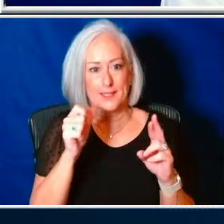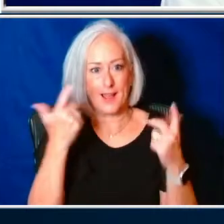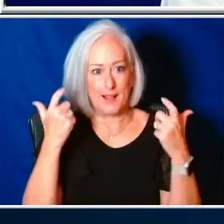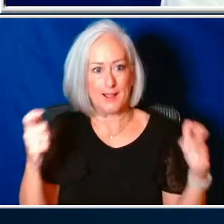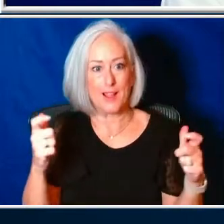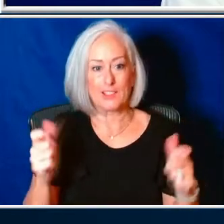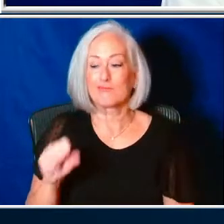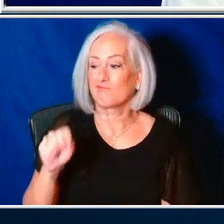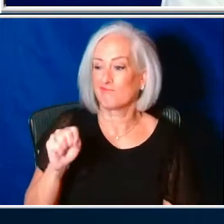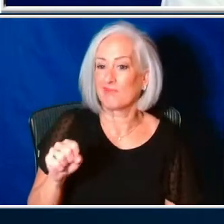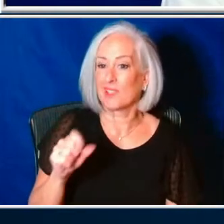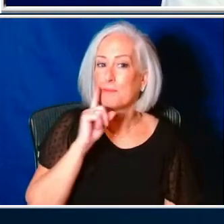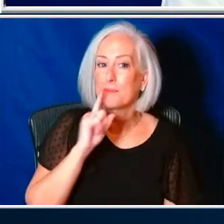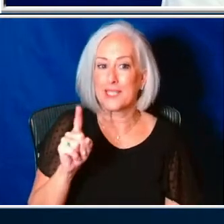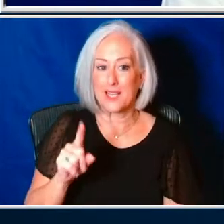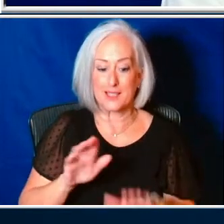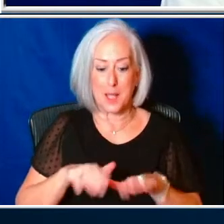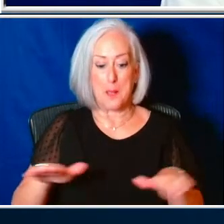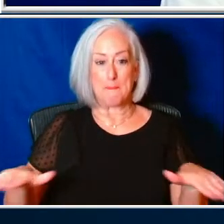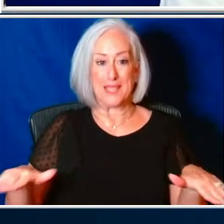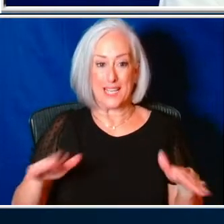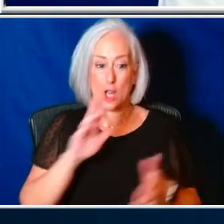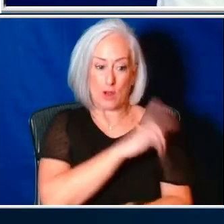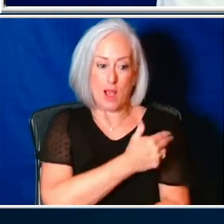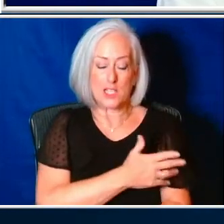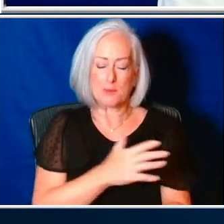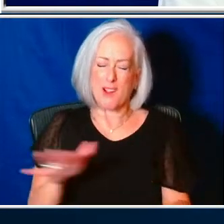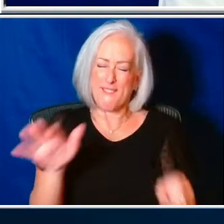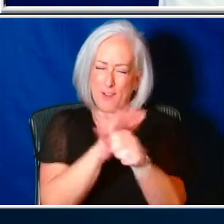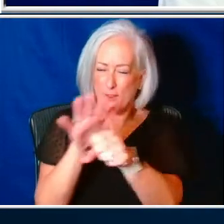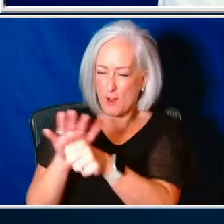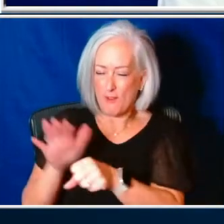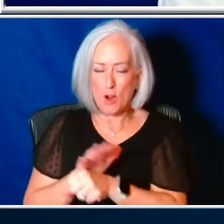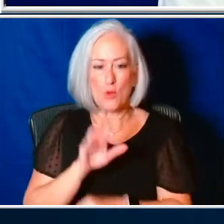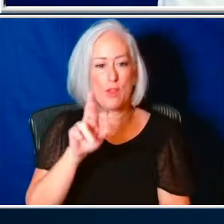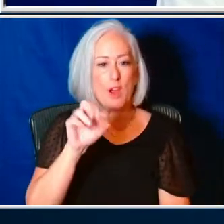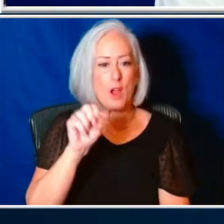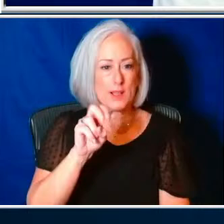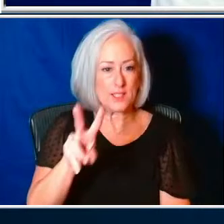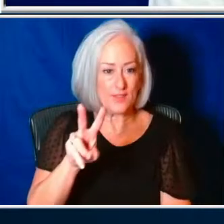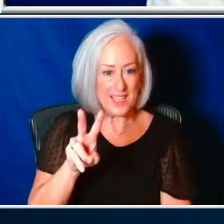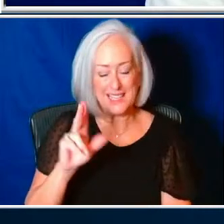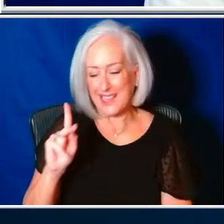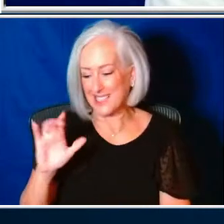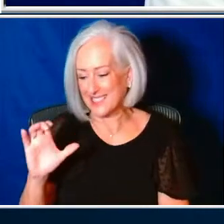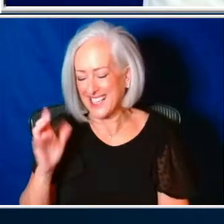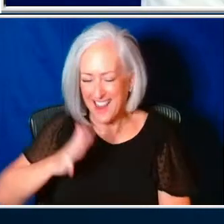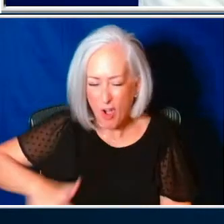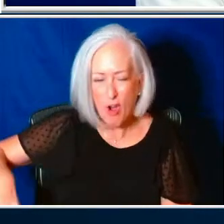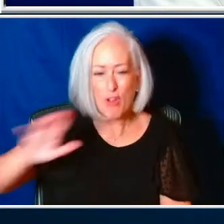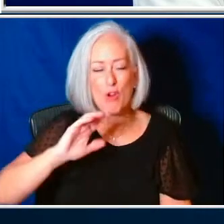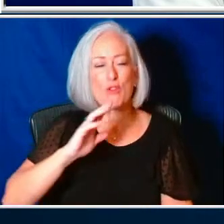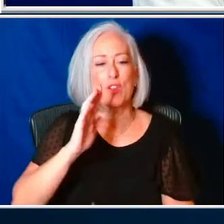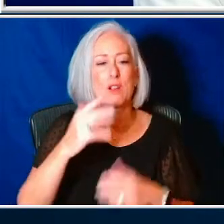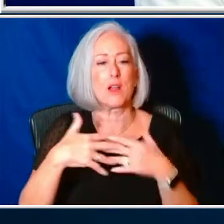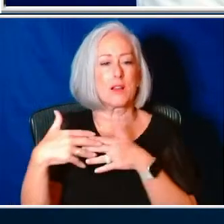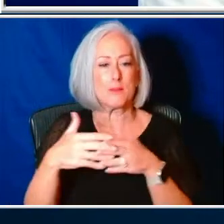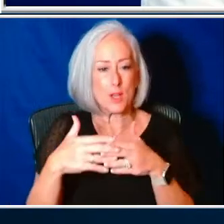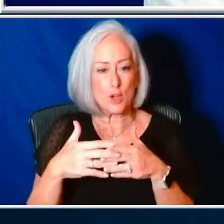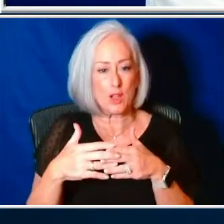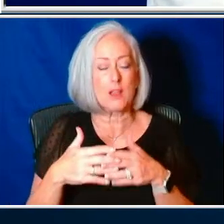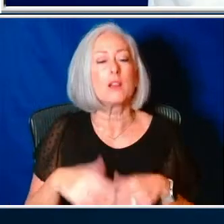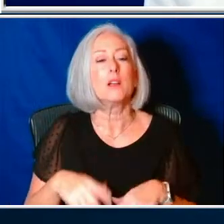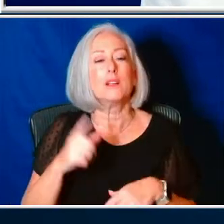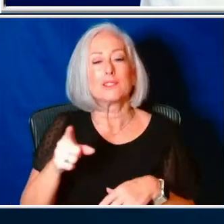pediatric hospitals are incredibly full with RSV all across the country, here in Kansas City and everywhere around the nation. And so if you add more insult to